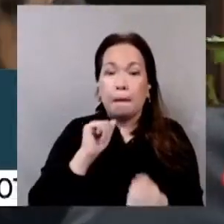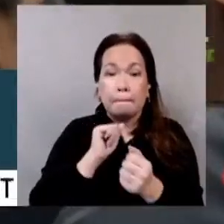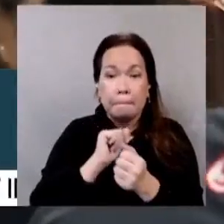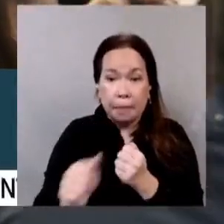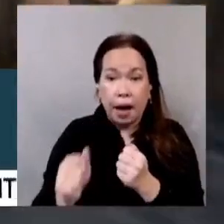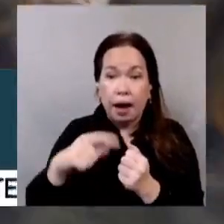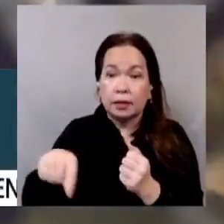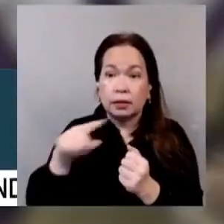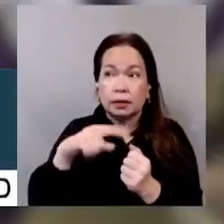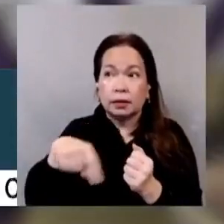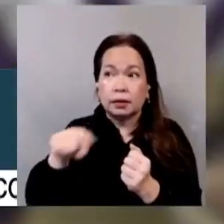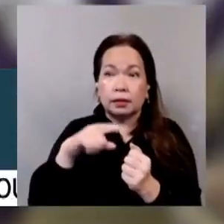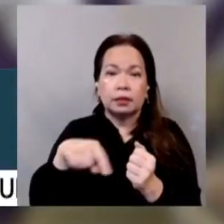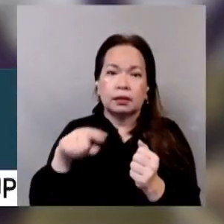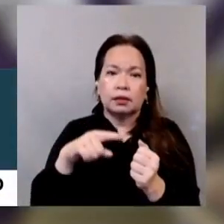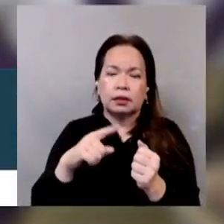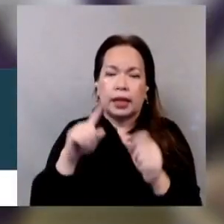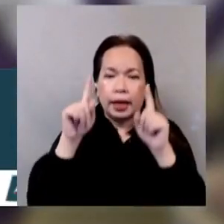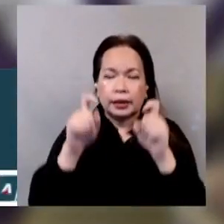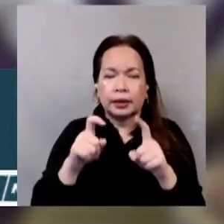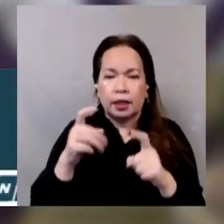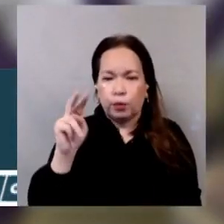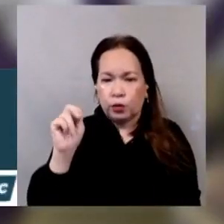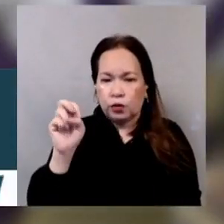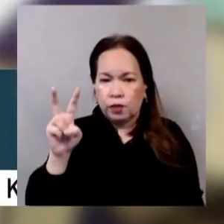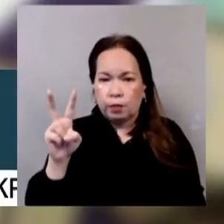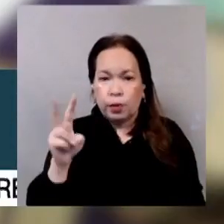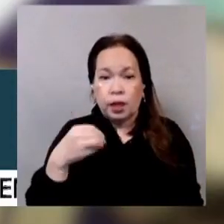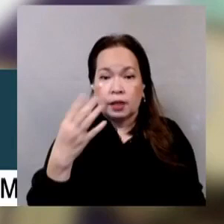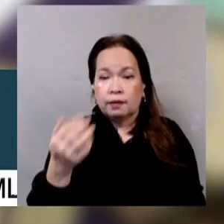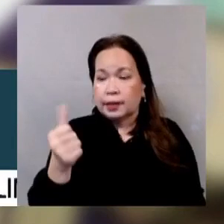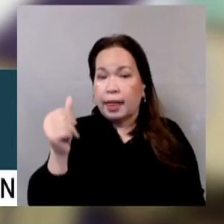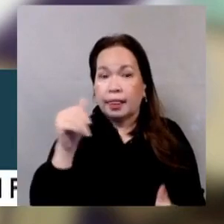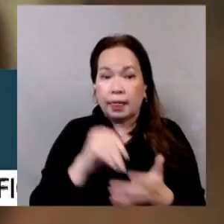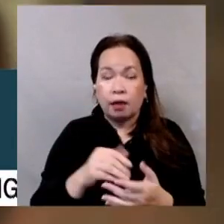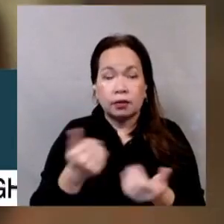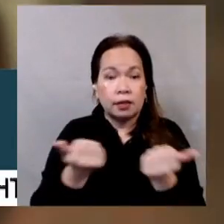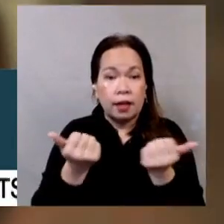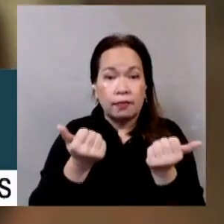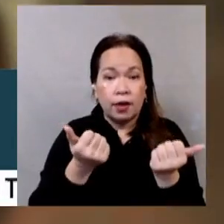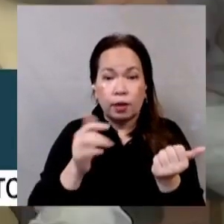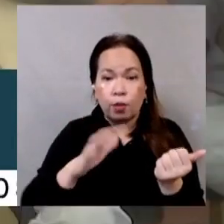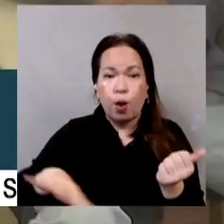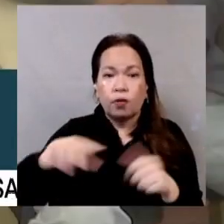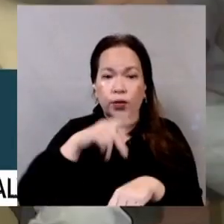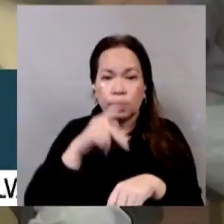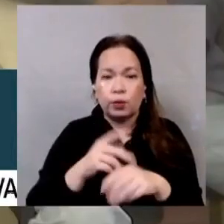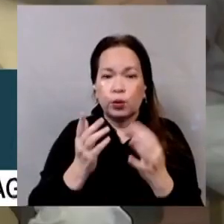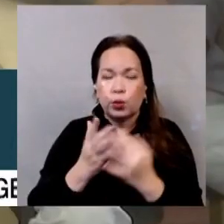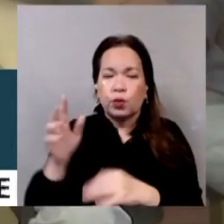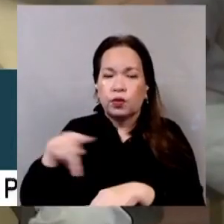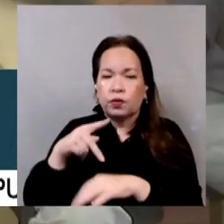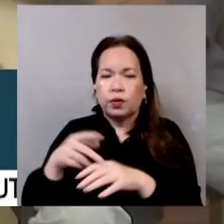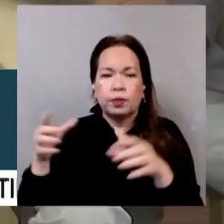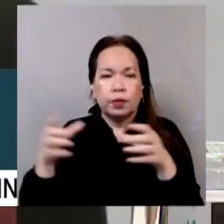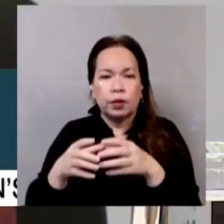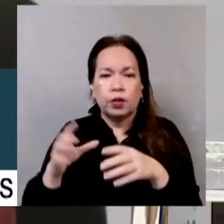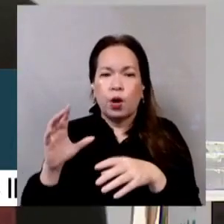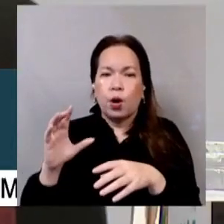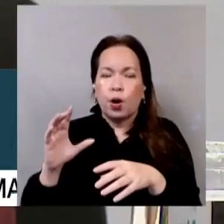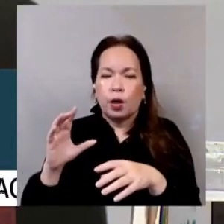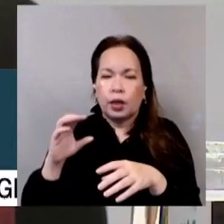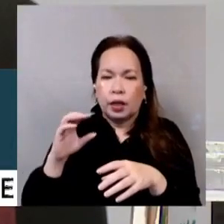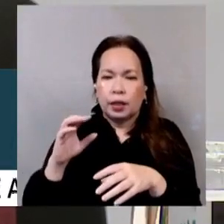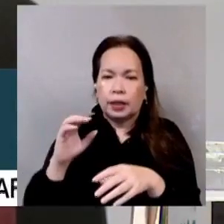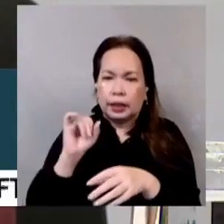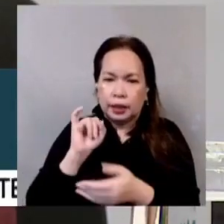in November. 10,000 slots will be opened nationwide with the help of the Philippine Chamber of Commerce and Industry, Quezon City. We are